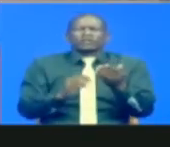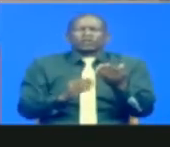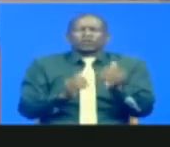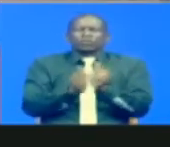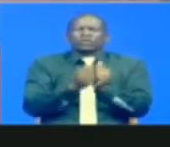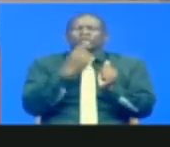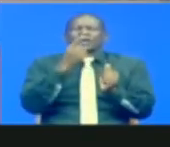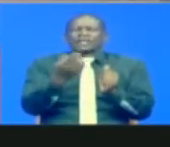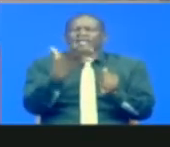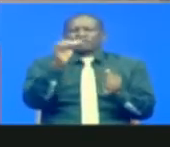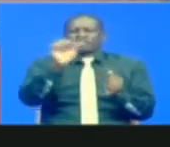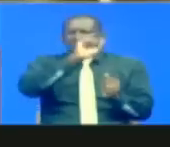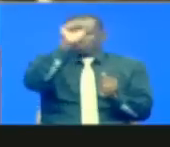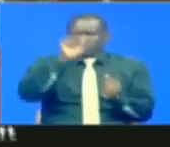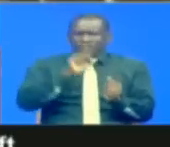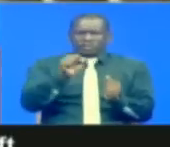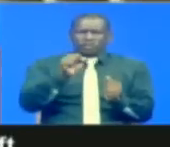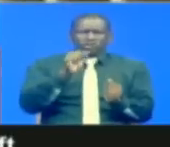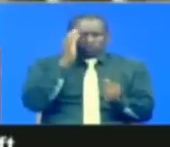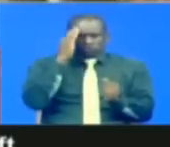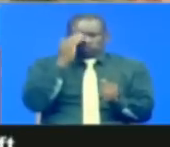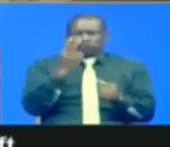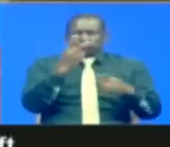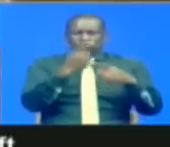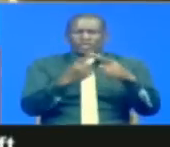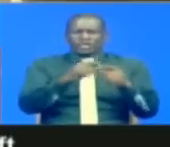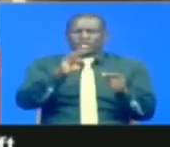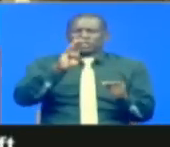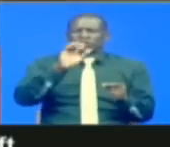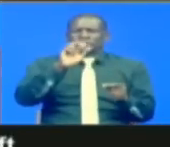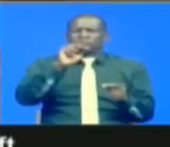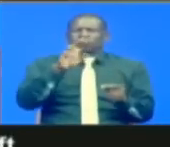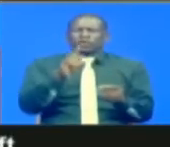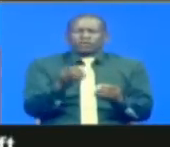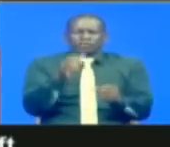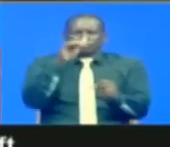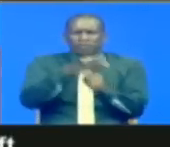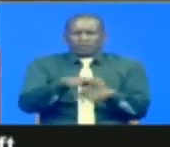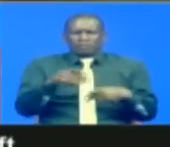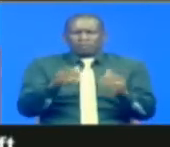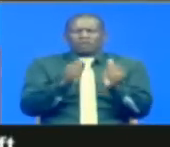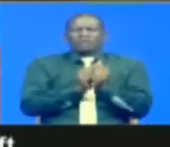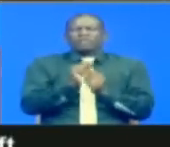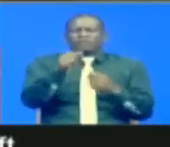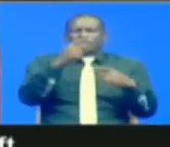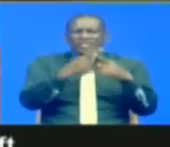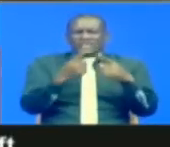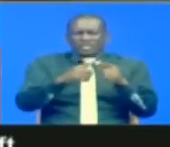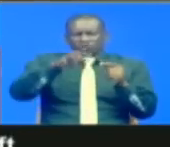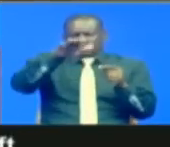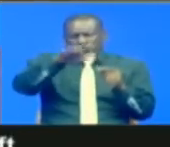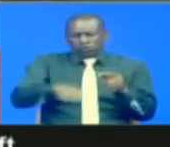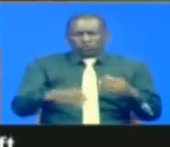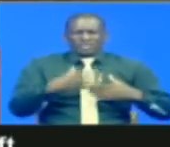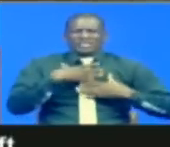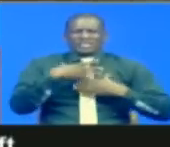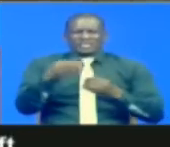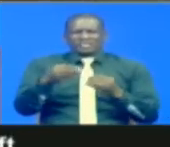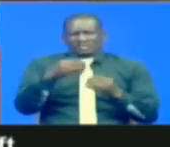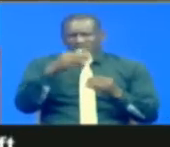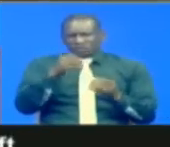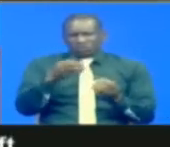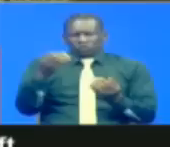to note, however, is that whereas the 2-year bond posted oversubscription, the 15-year bond reported low appetite, attracting bids